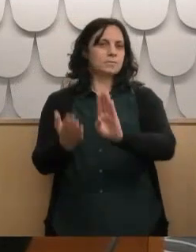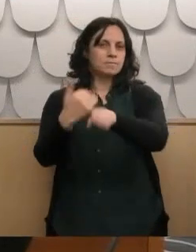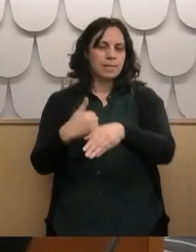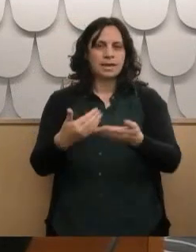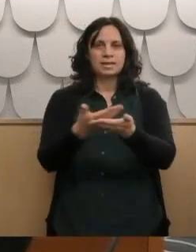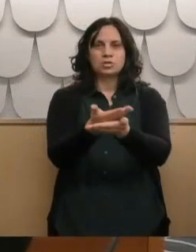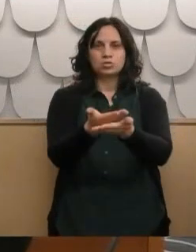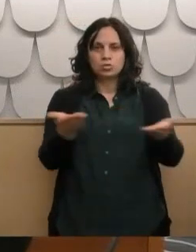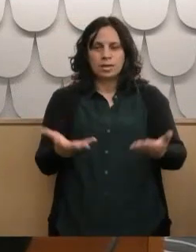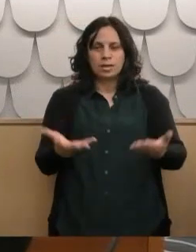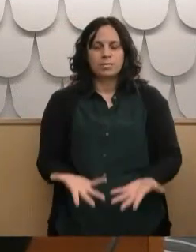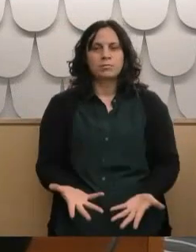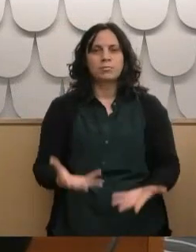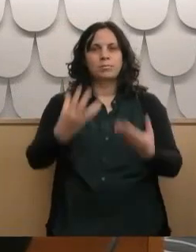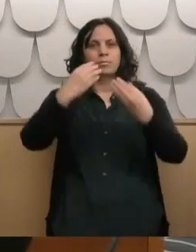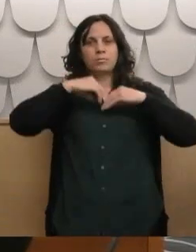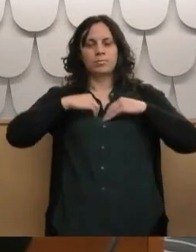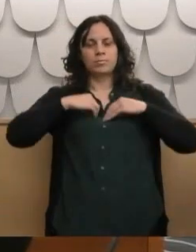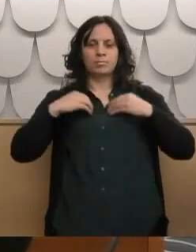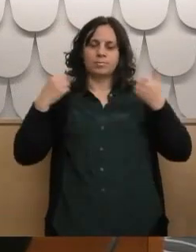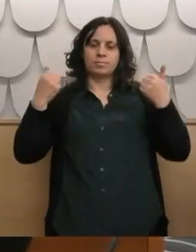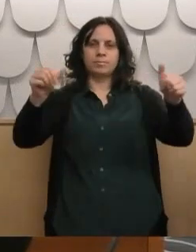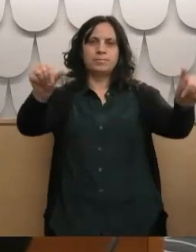their potential in life.